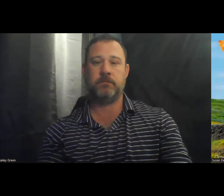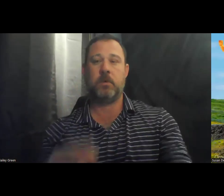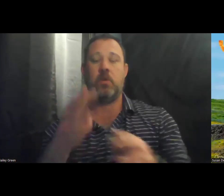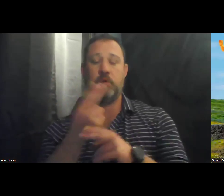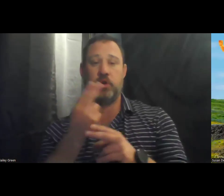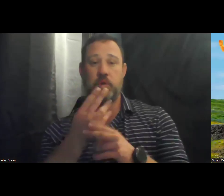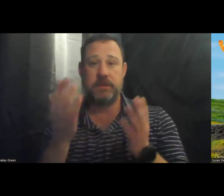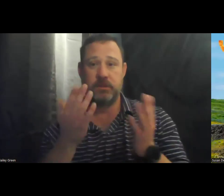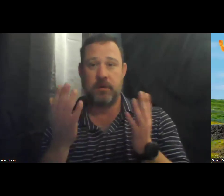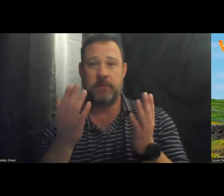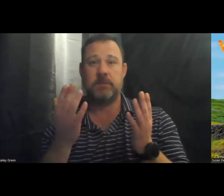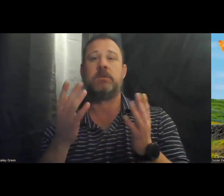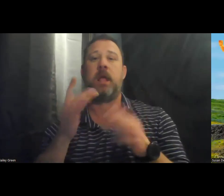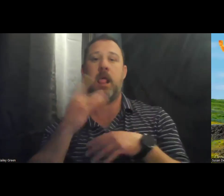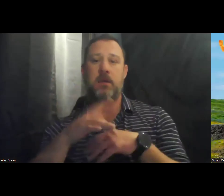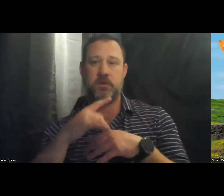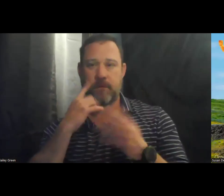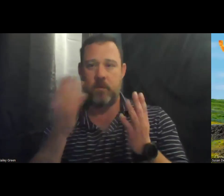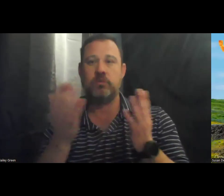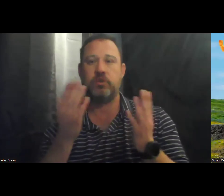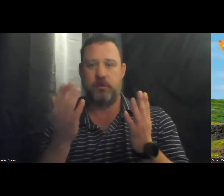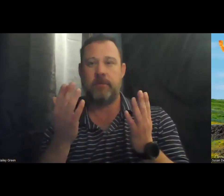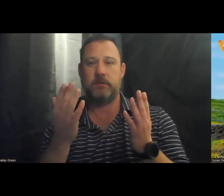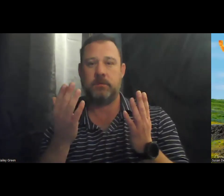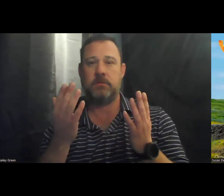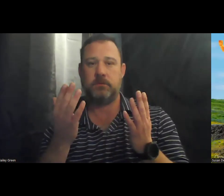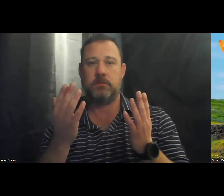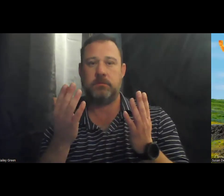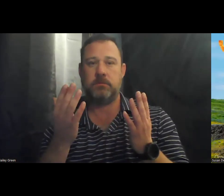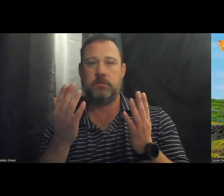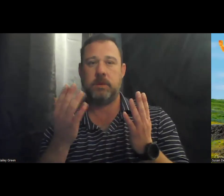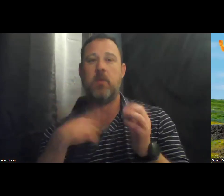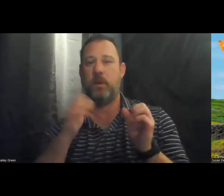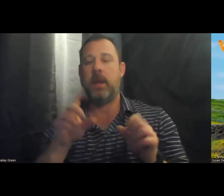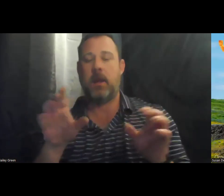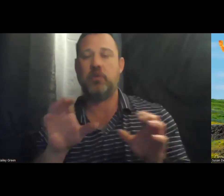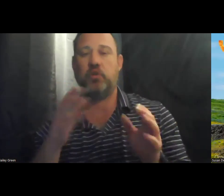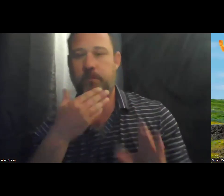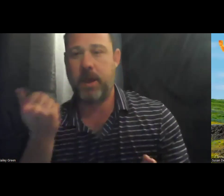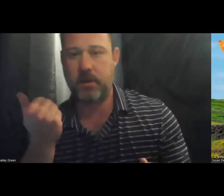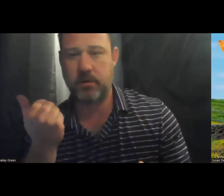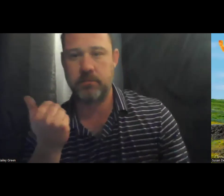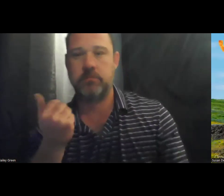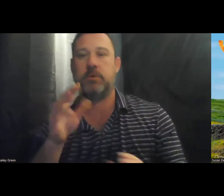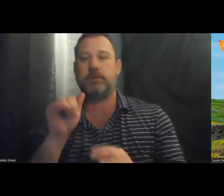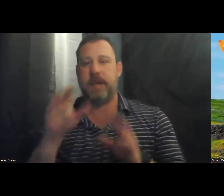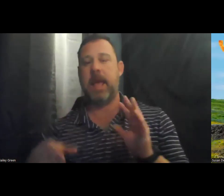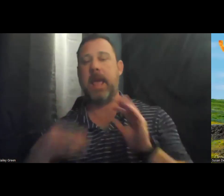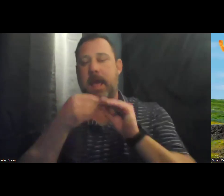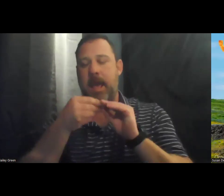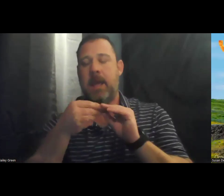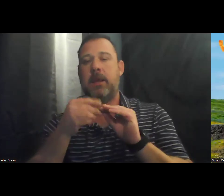services, who are eligible for services, and we can do better. So this ad liab, as we call